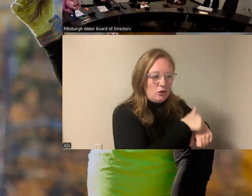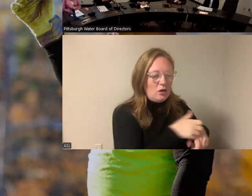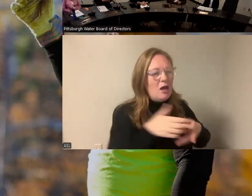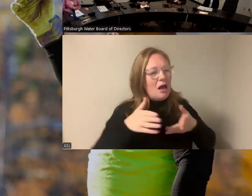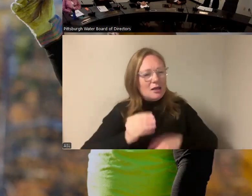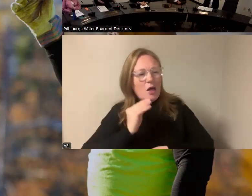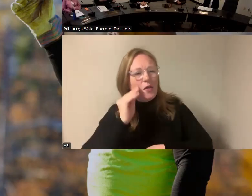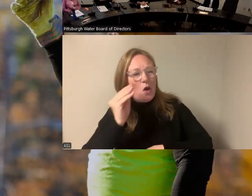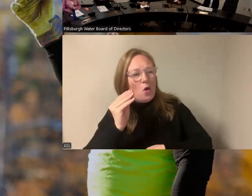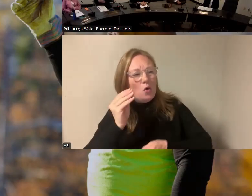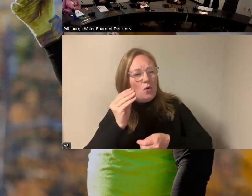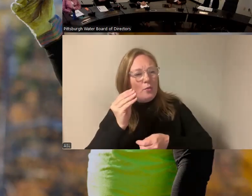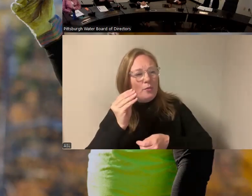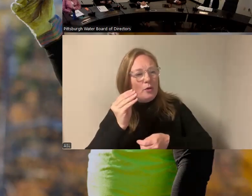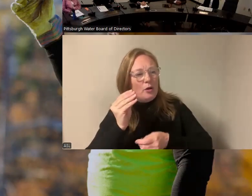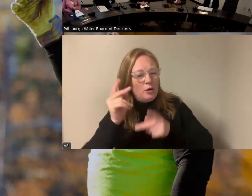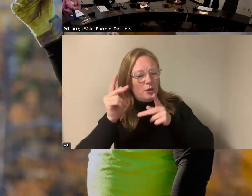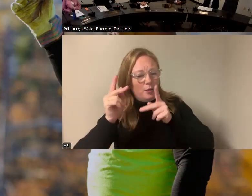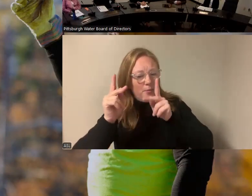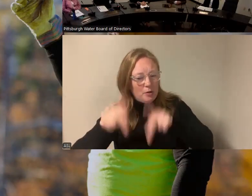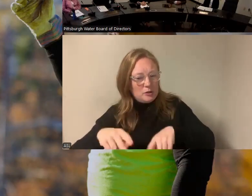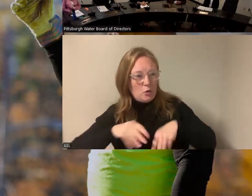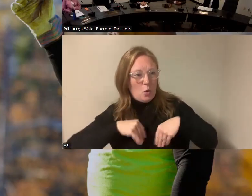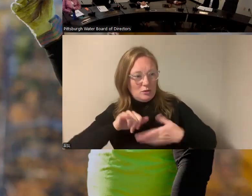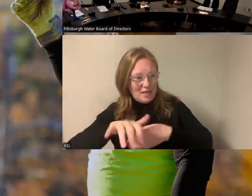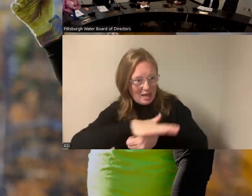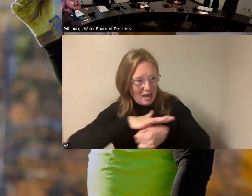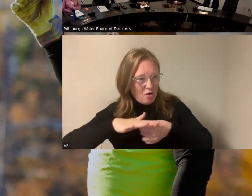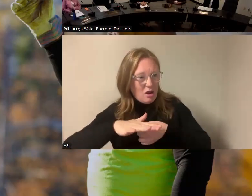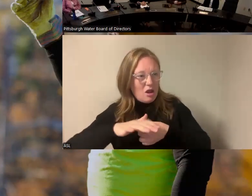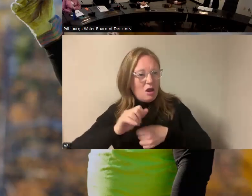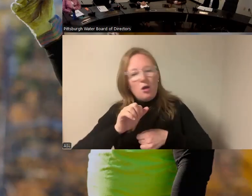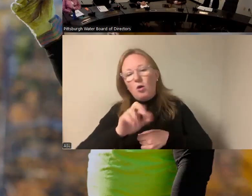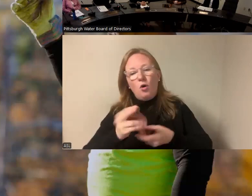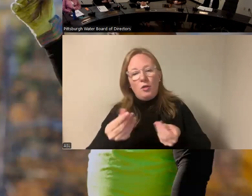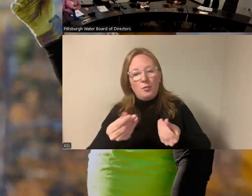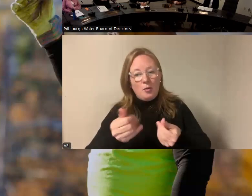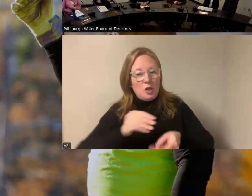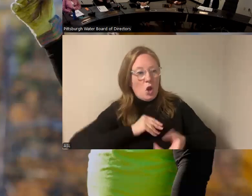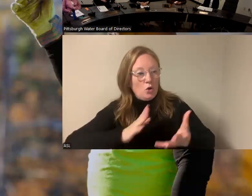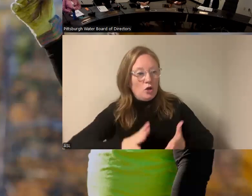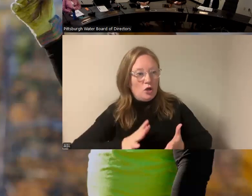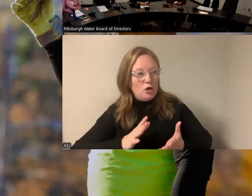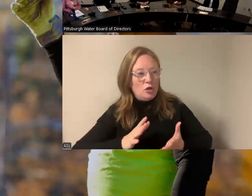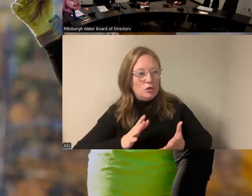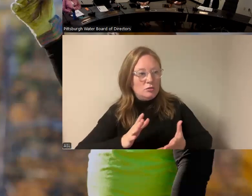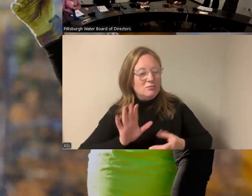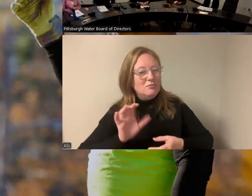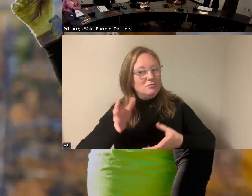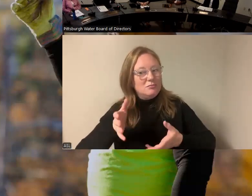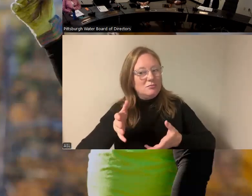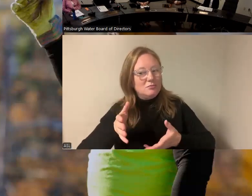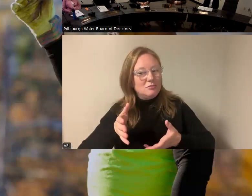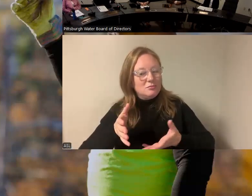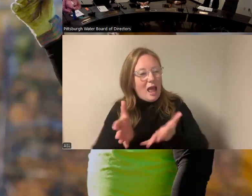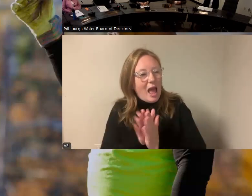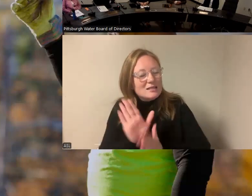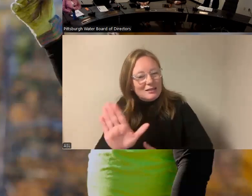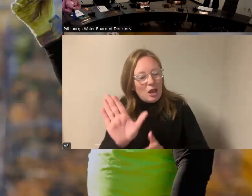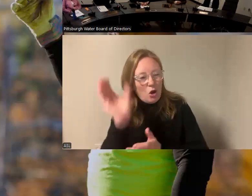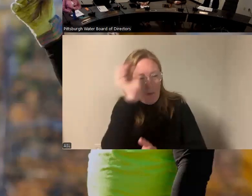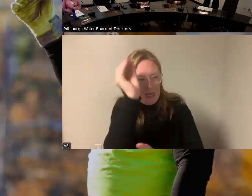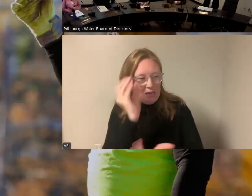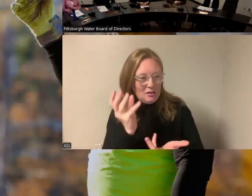or the property owner to weigh in on it and to consult rather than a sheer replacement. So I'll take that question offline, but I appreciate the